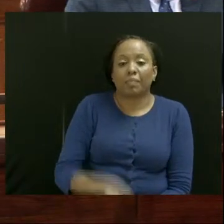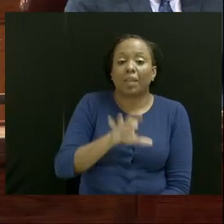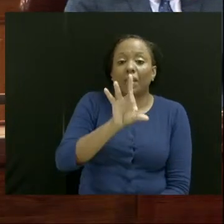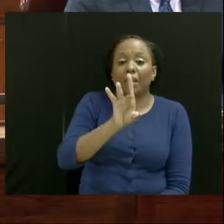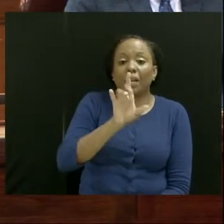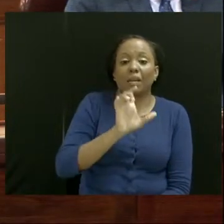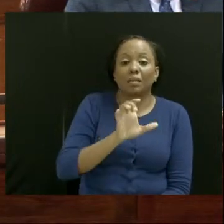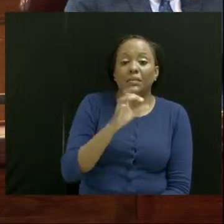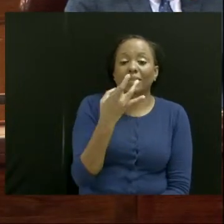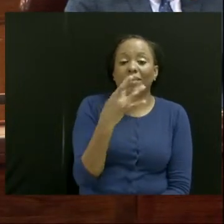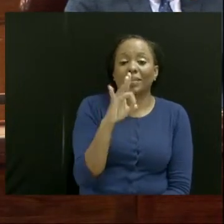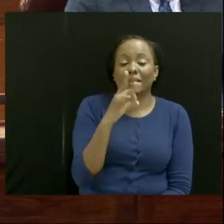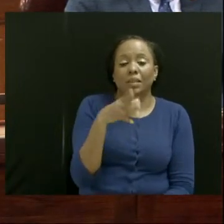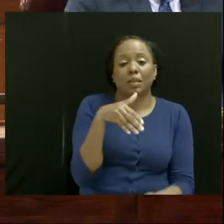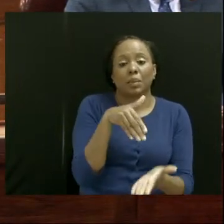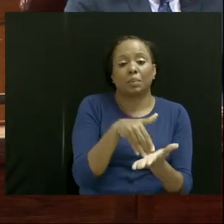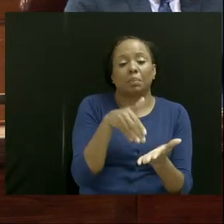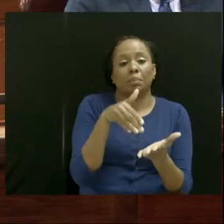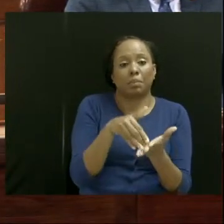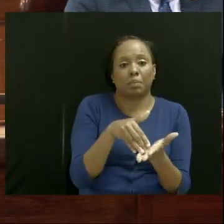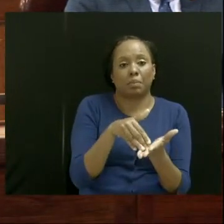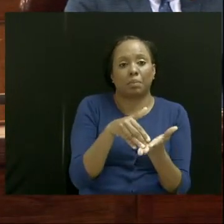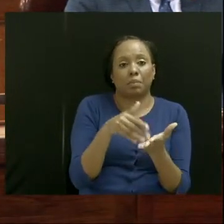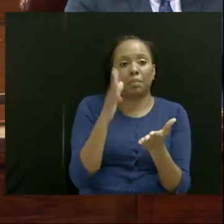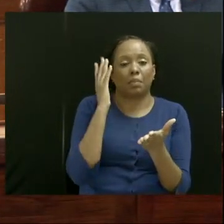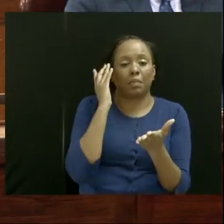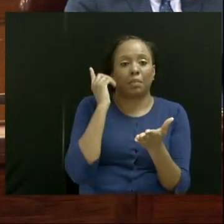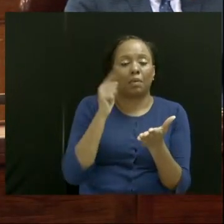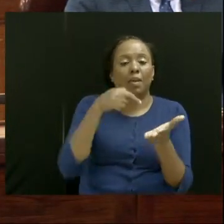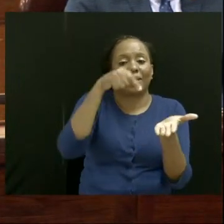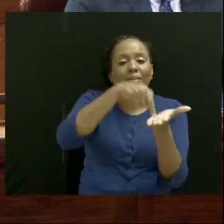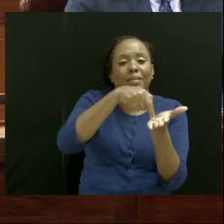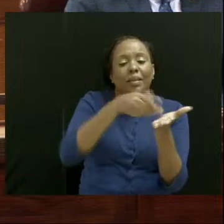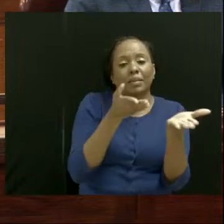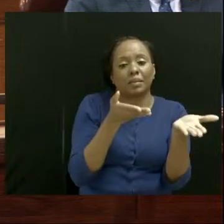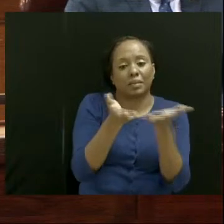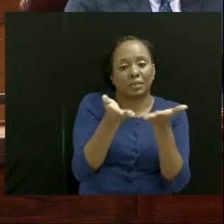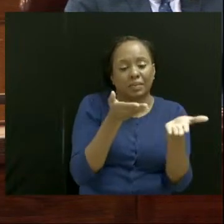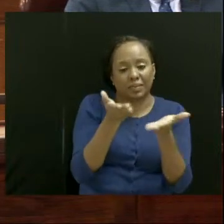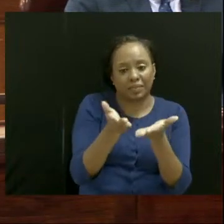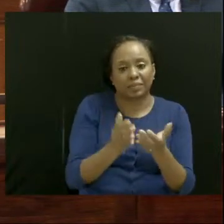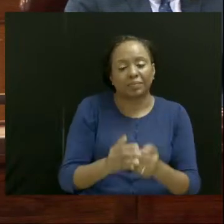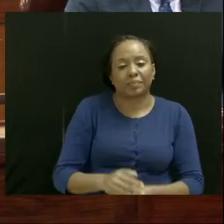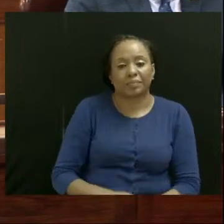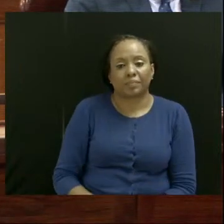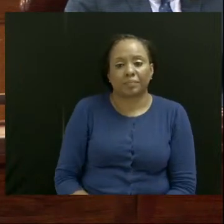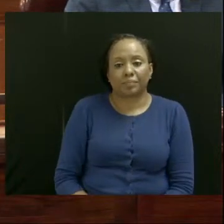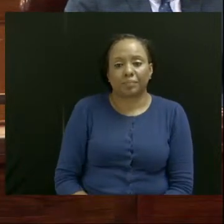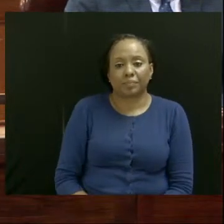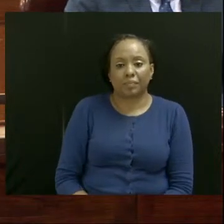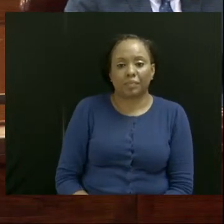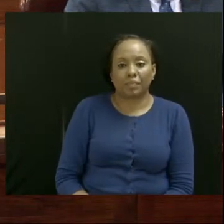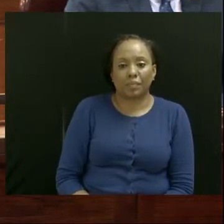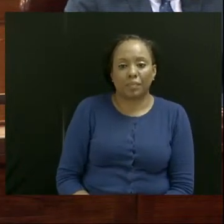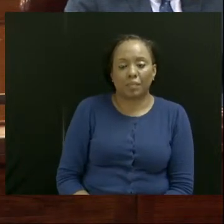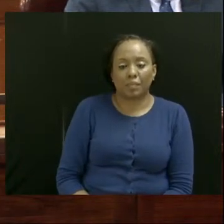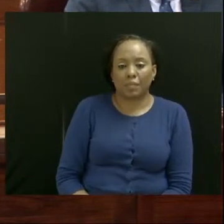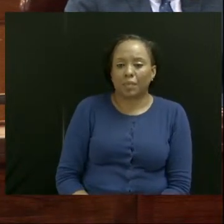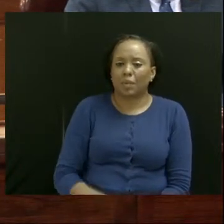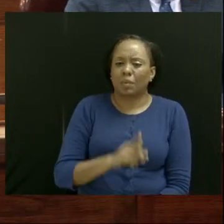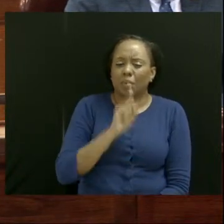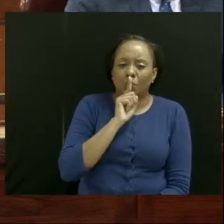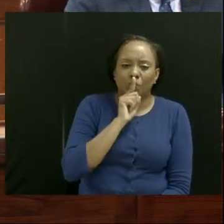$818 million to be applied to debt service. Now that is a serious and